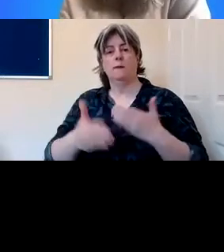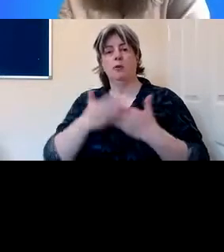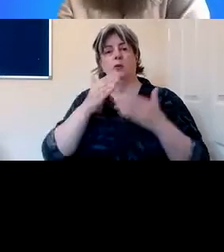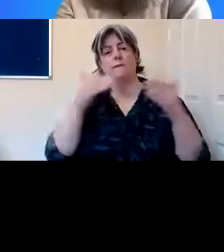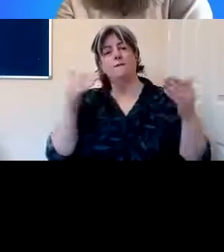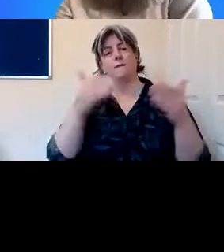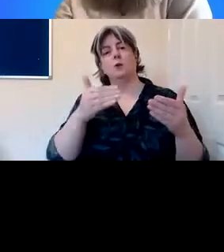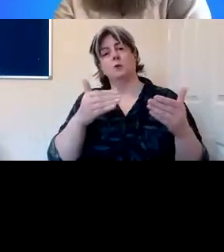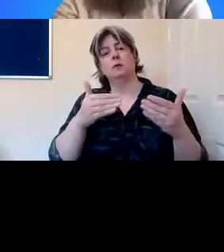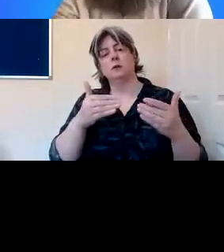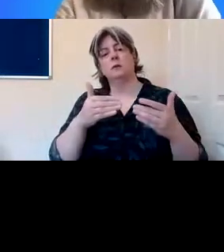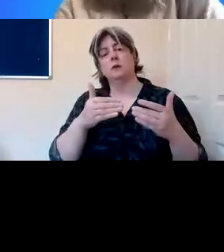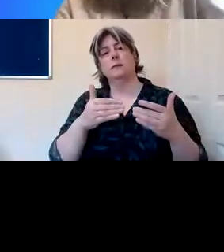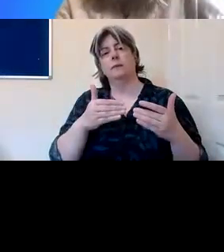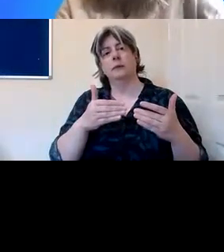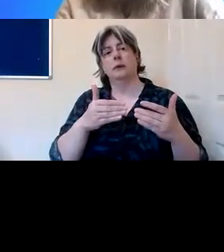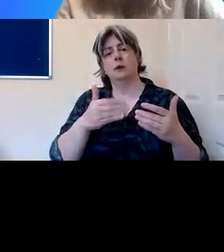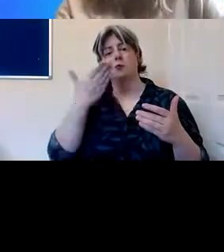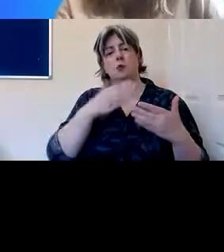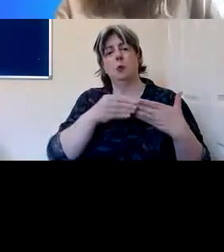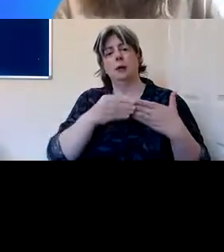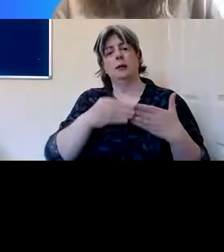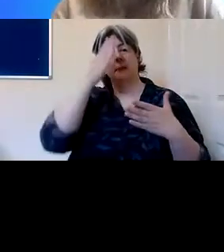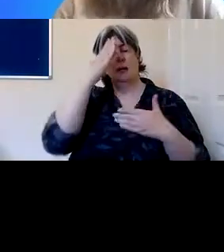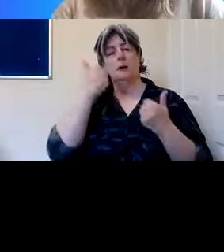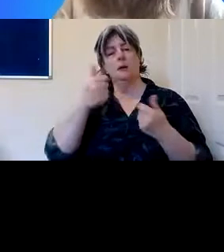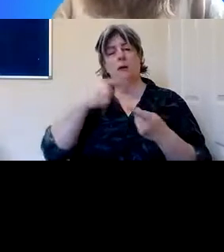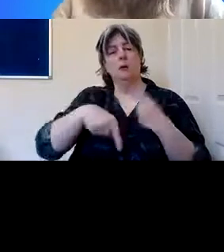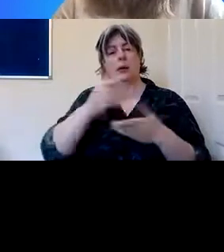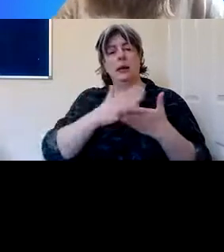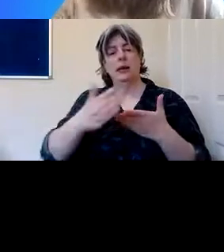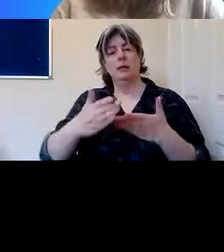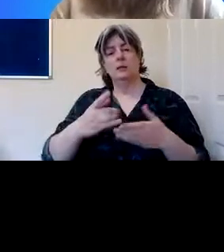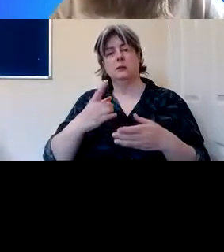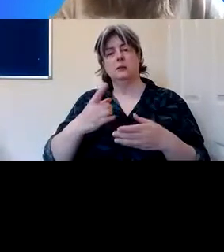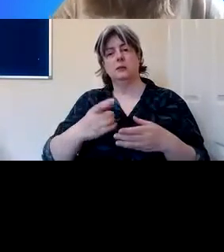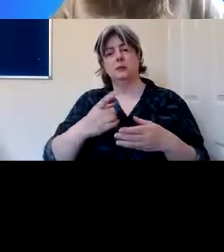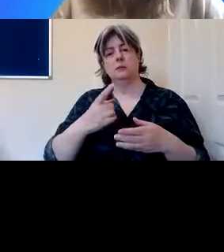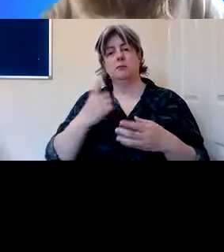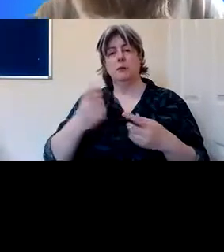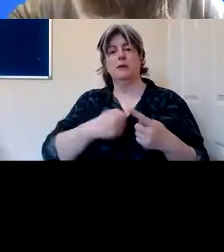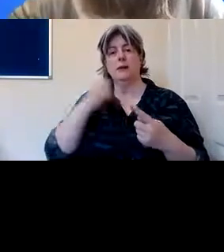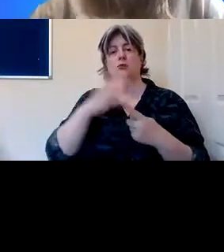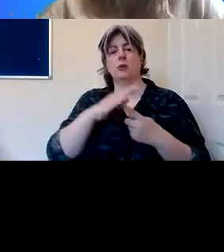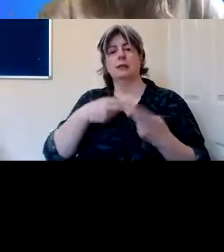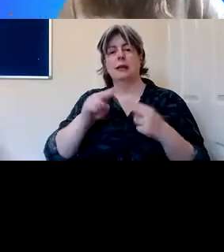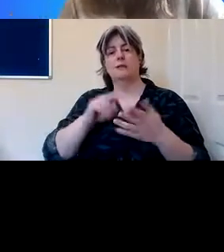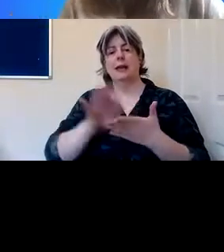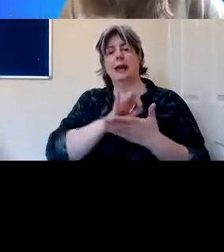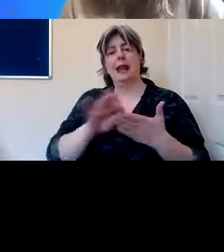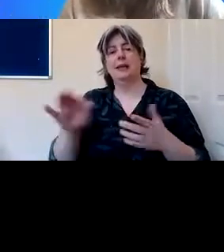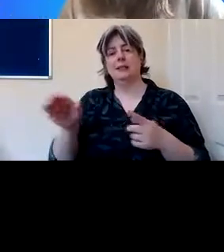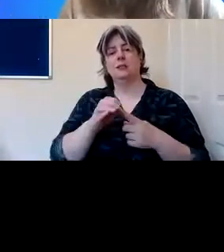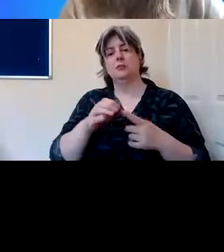school leaders. We are clear that mental health and well-being is one of our priorities if we are elected to government,